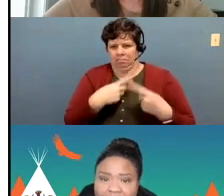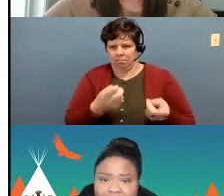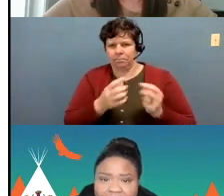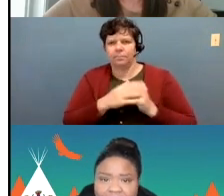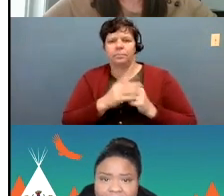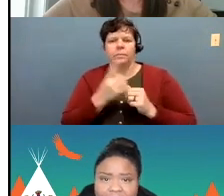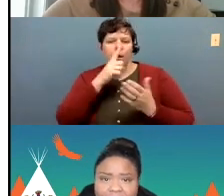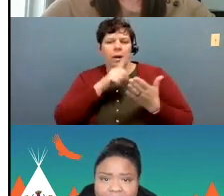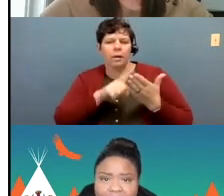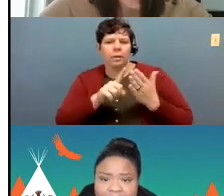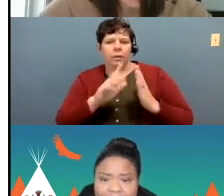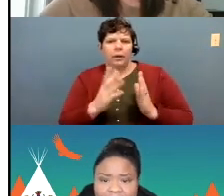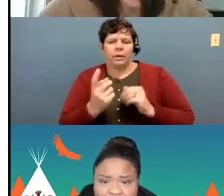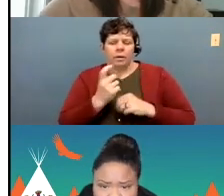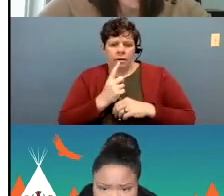question also about